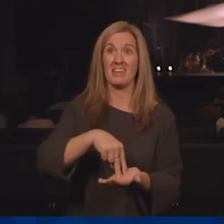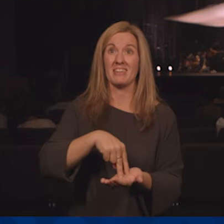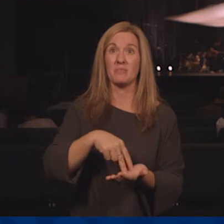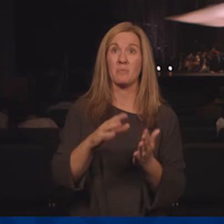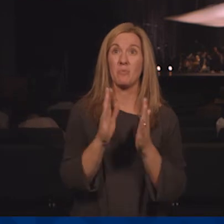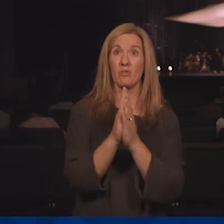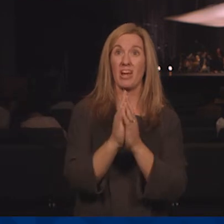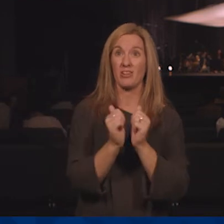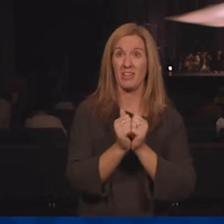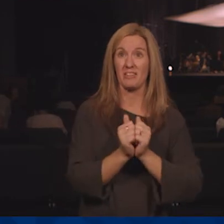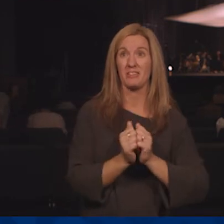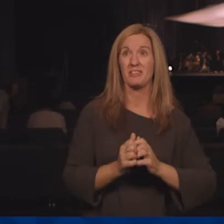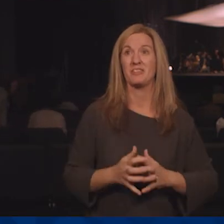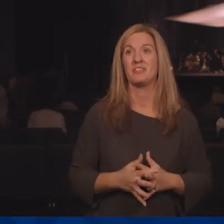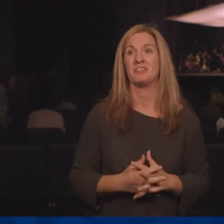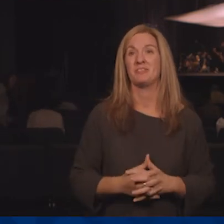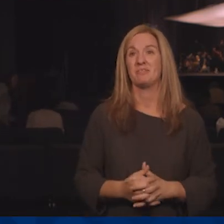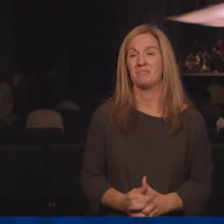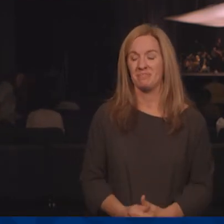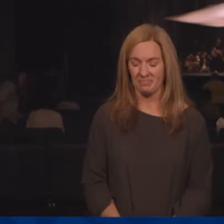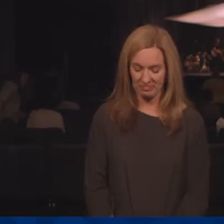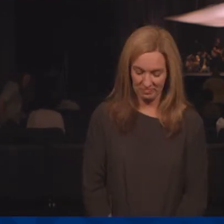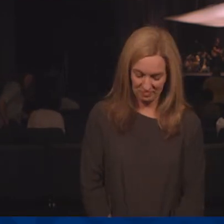pray together.